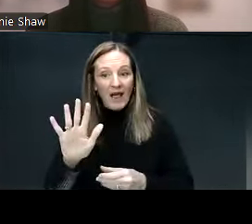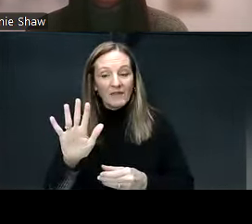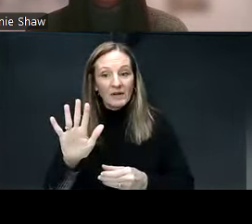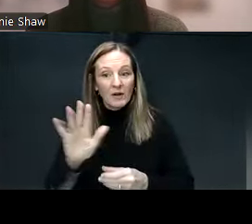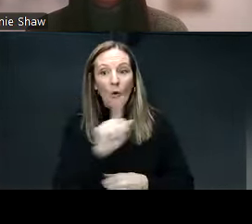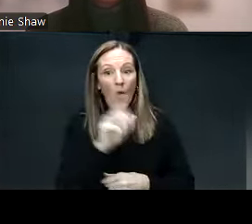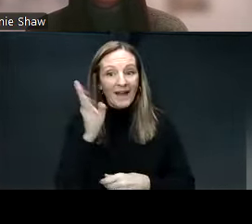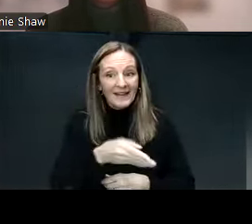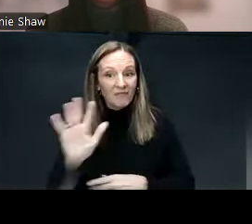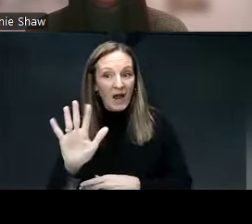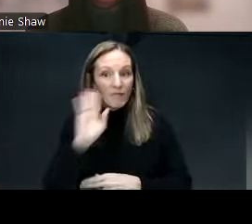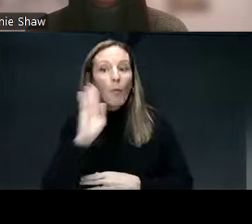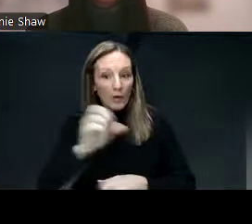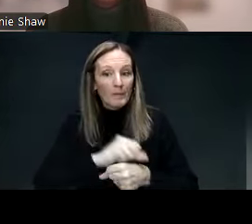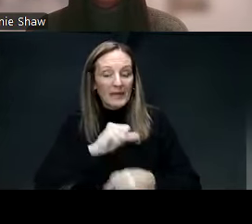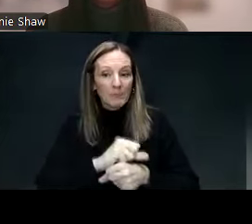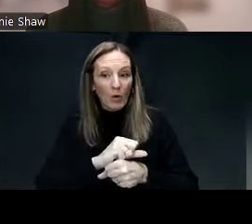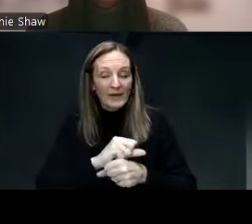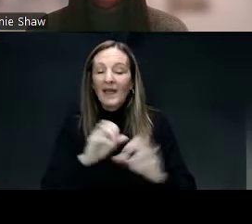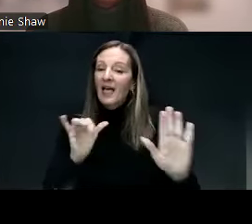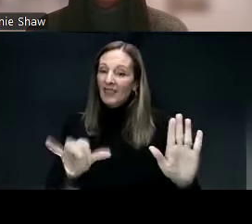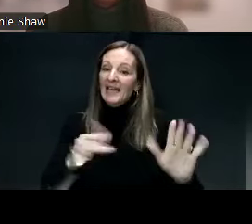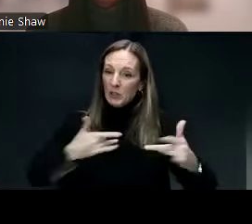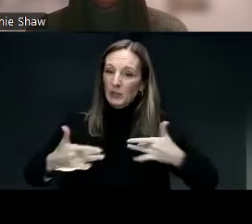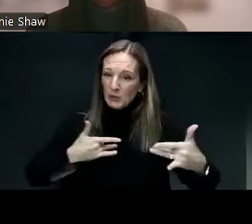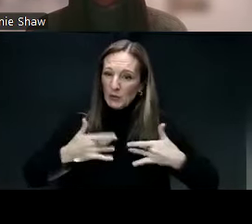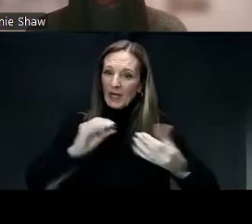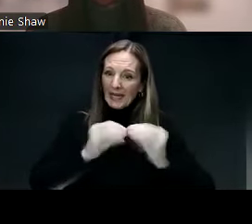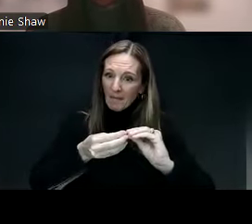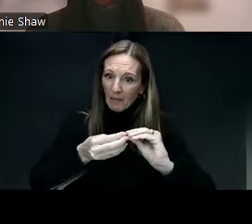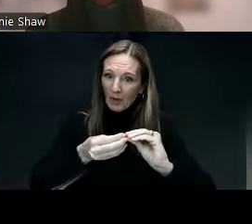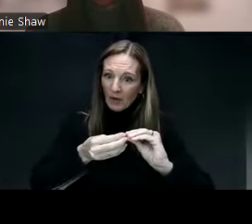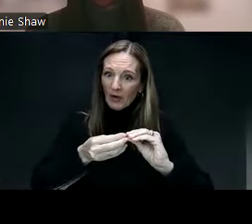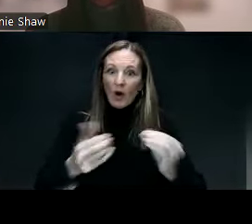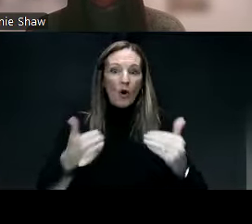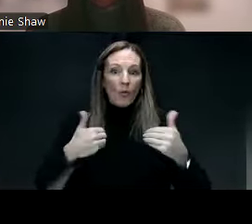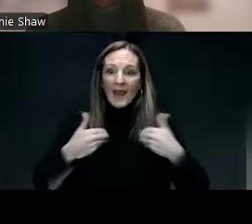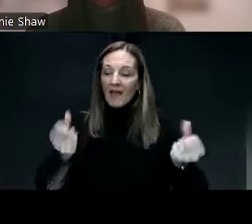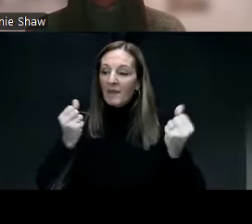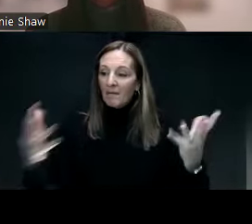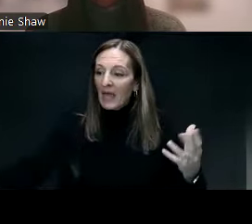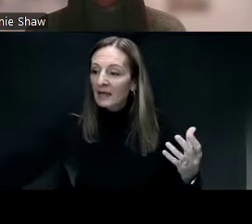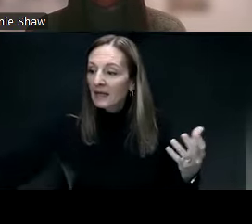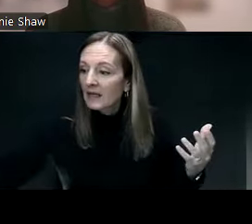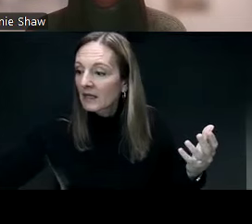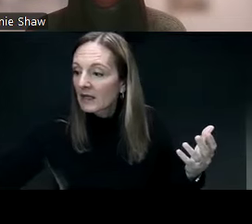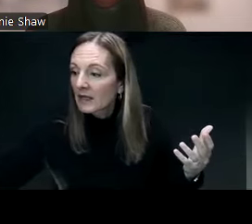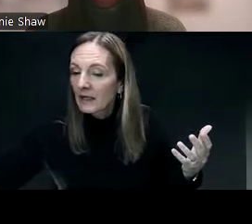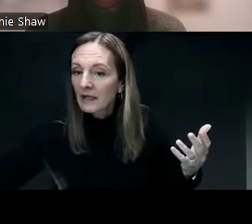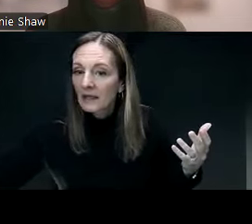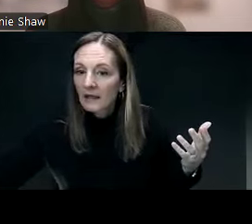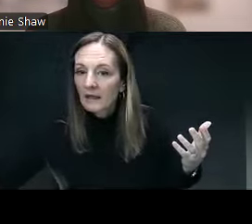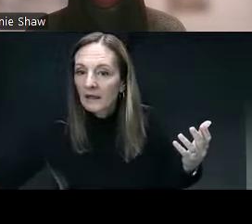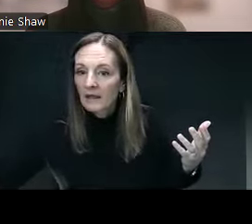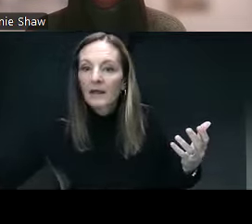a really concerning number. There are many barriers to employment for this group. But one of